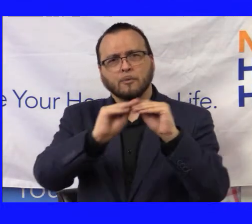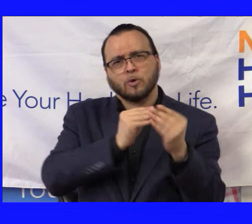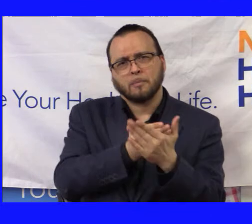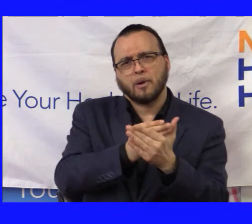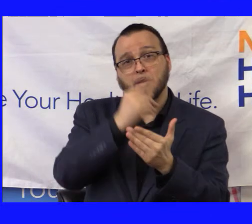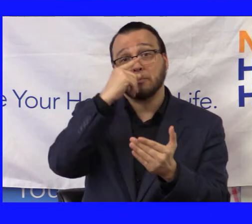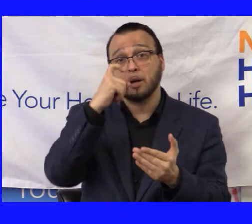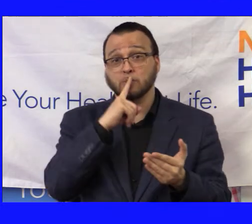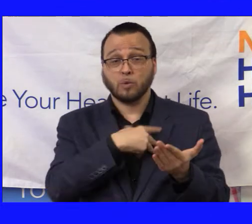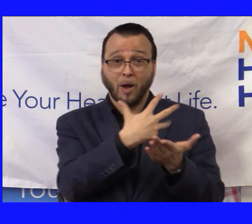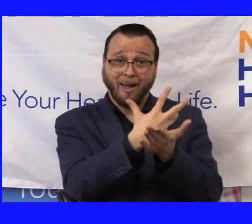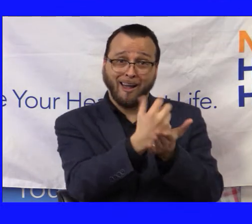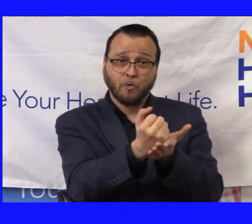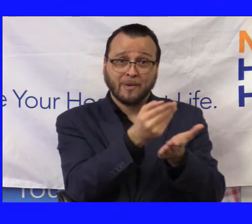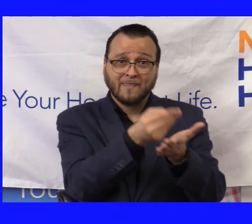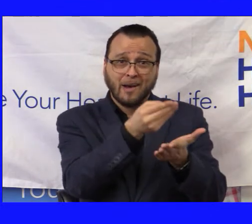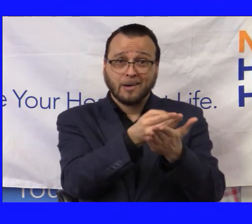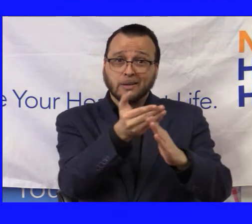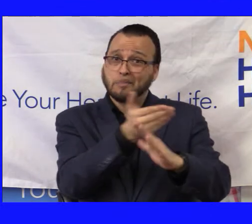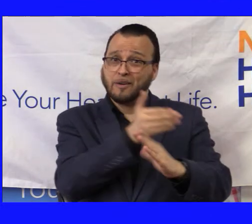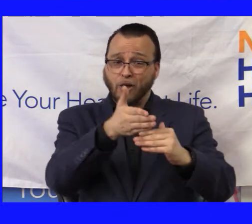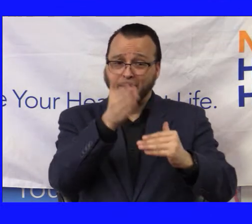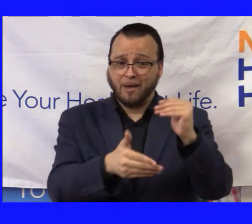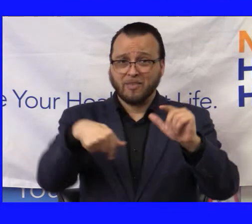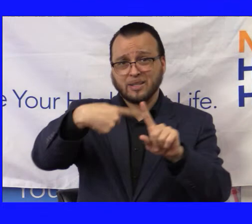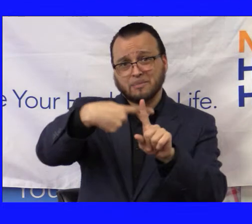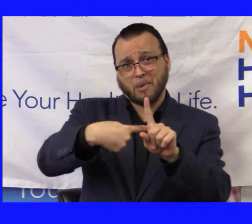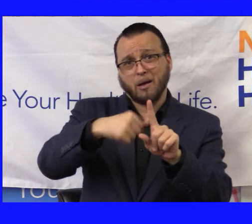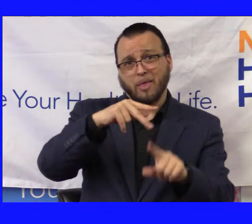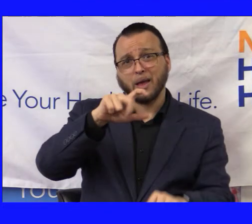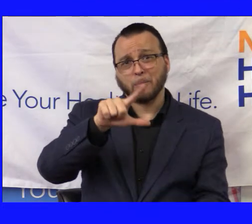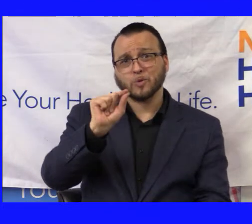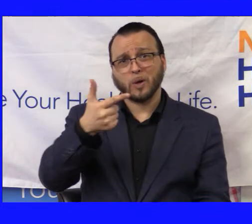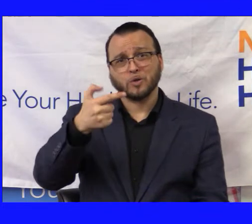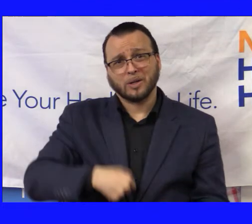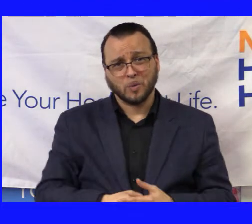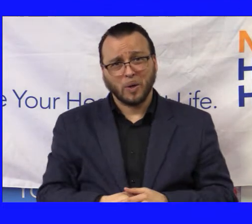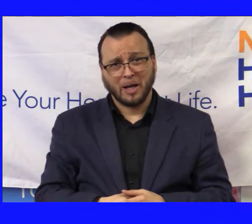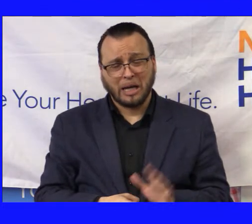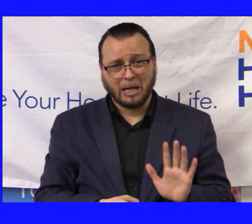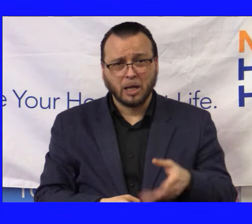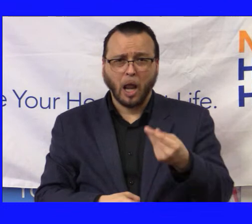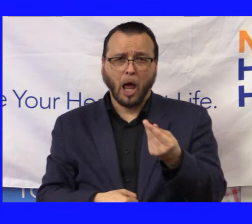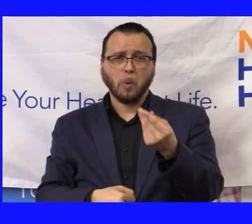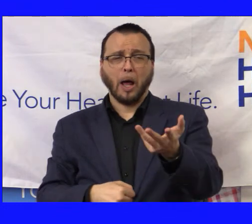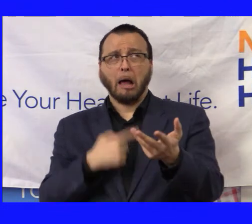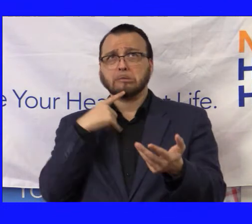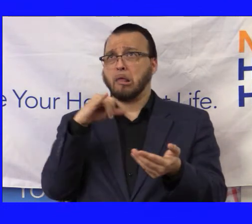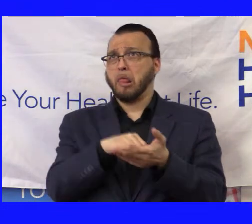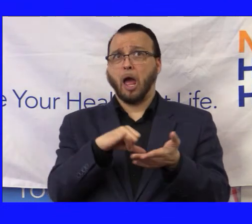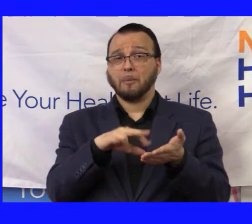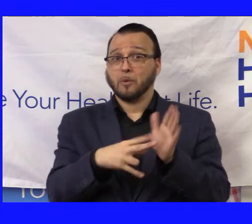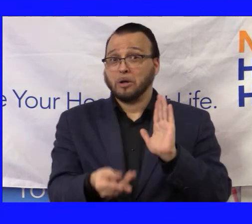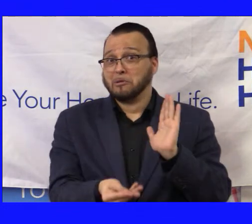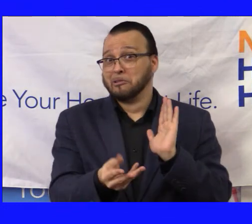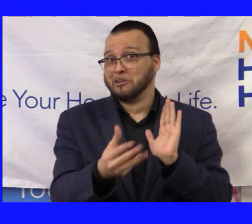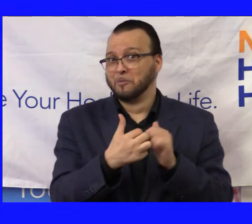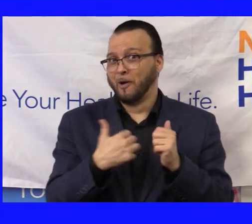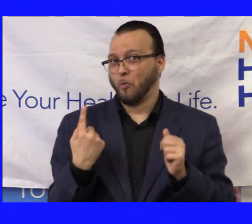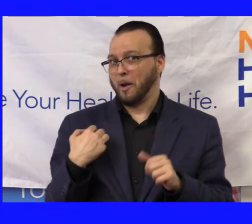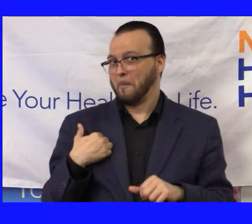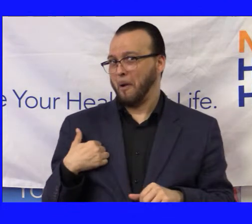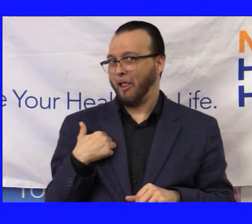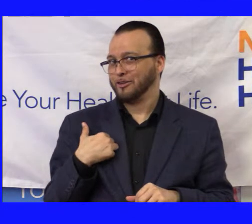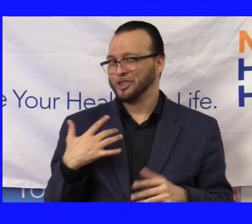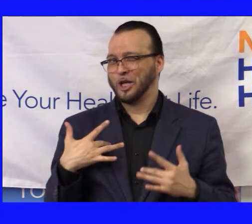by the end of April 2021. I want to follow up that statement with an apology that I know normally we come to the board earlier on to give